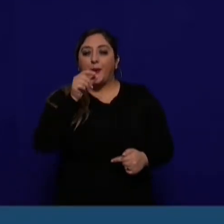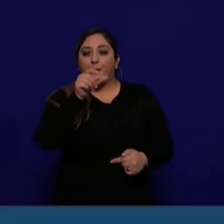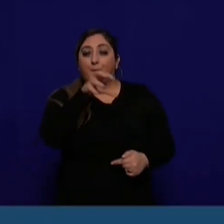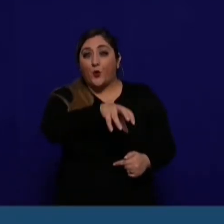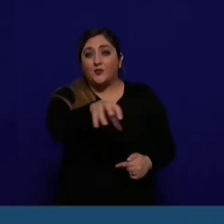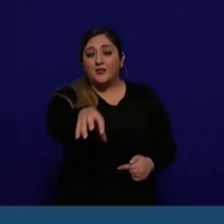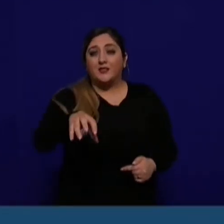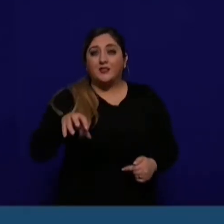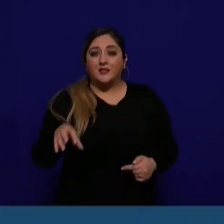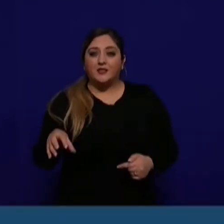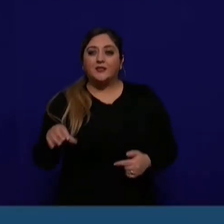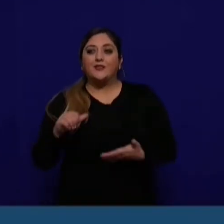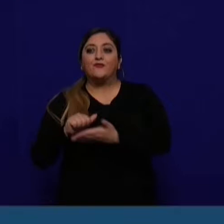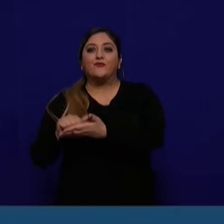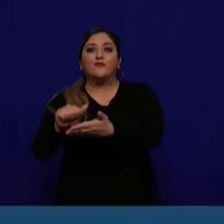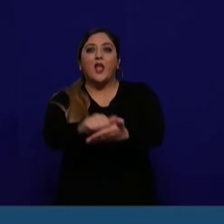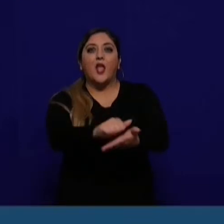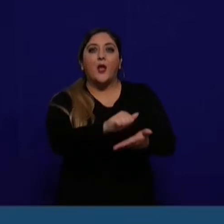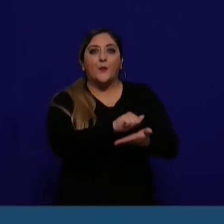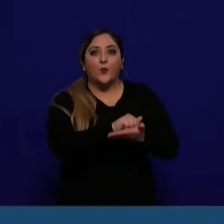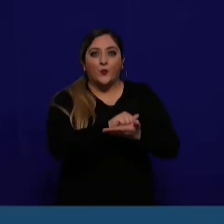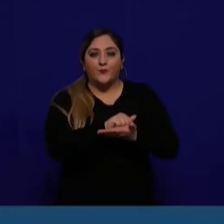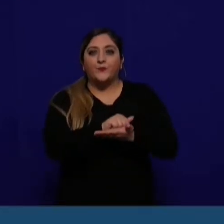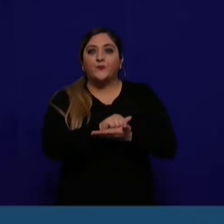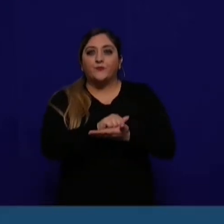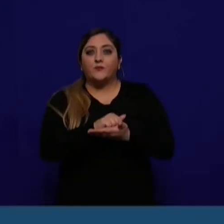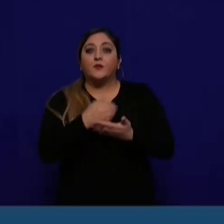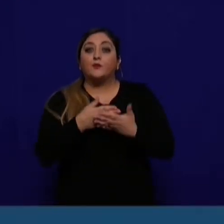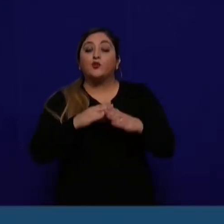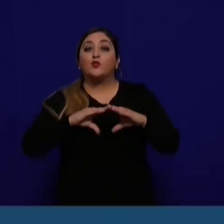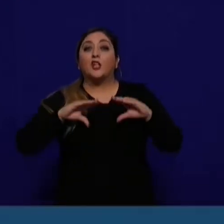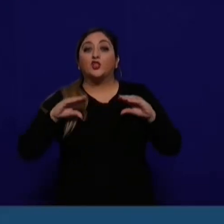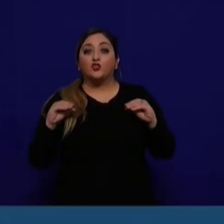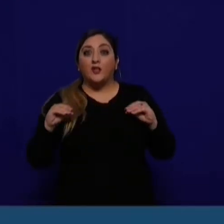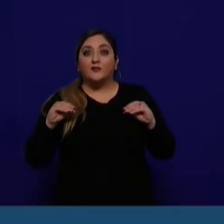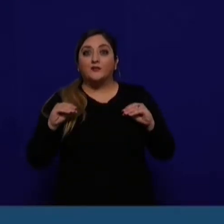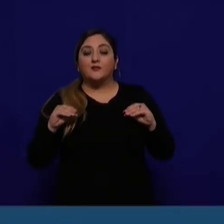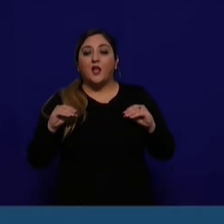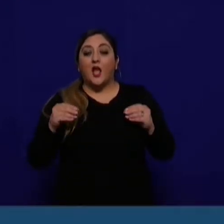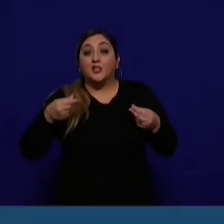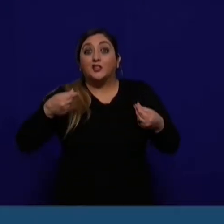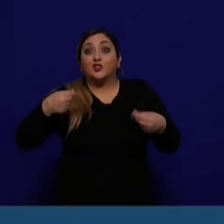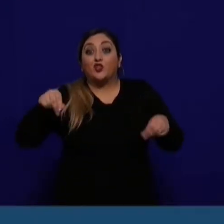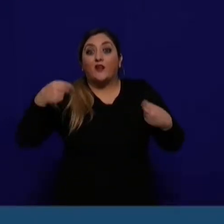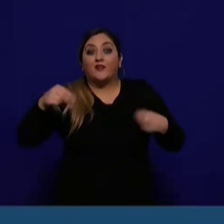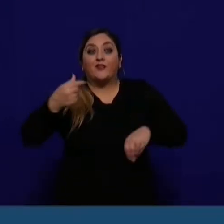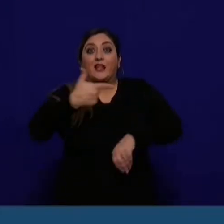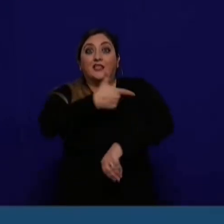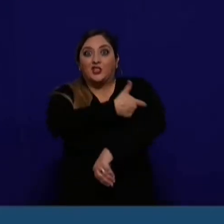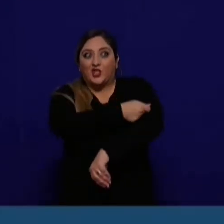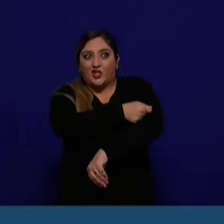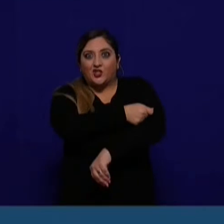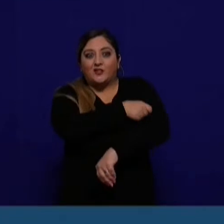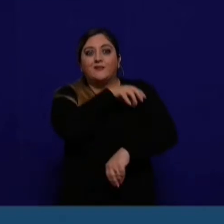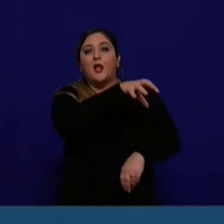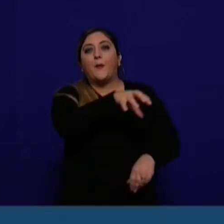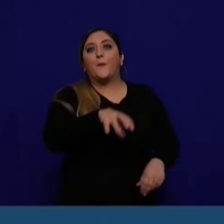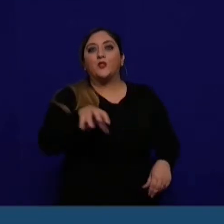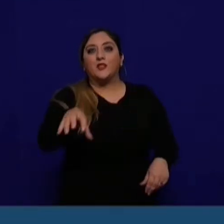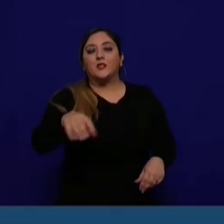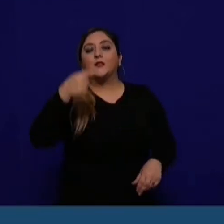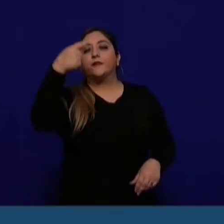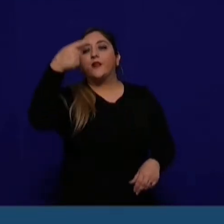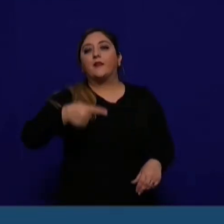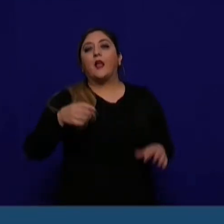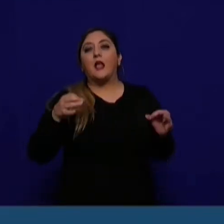jkunu jistgħu wkoll jaċċettaw ukoll il-vaccination certificates ta' kull pajjiż. Id-data eżatta għadha mhix qiegħda hemmhekk,